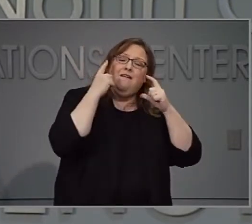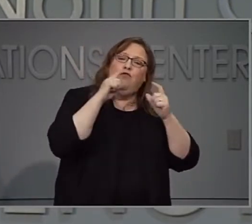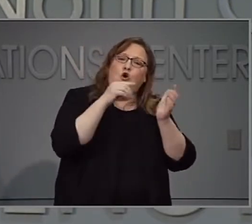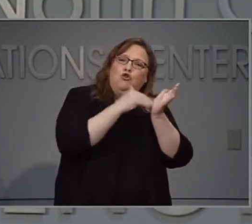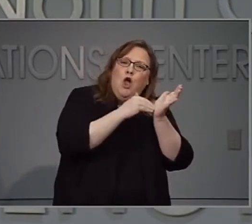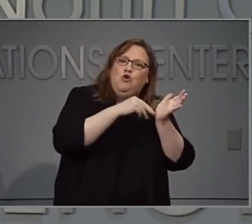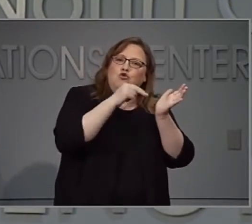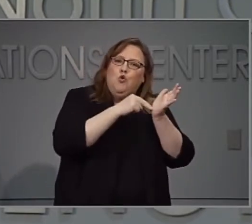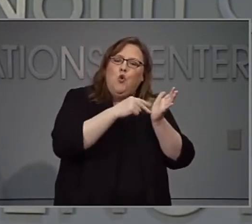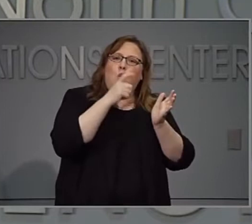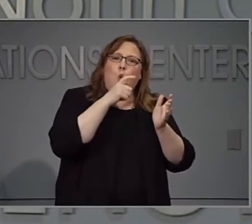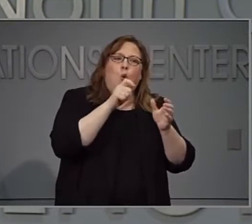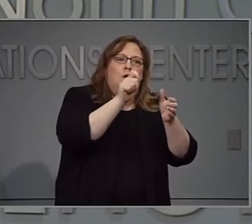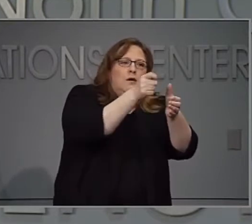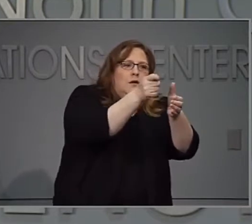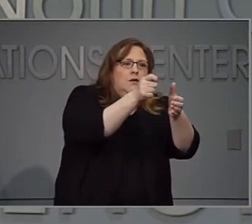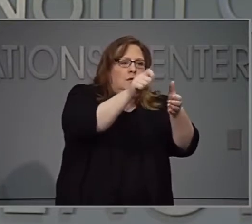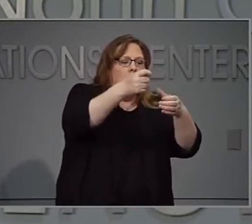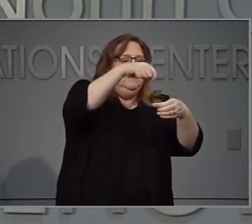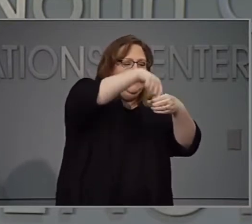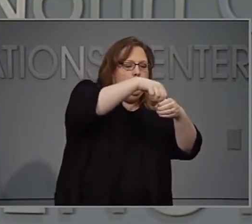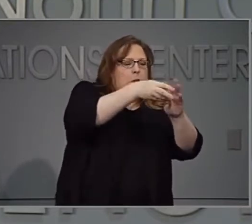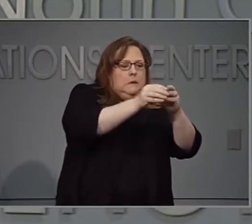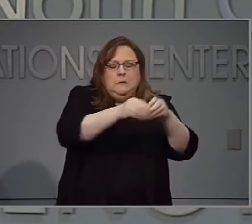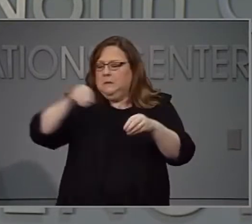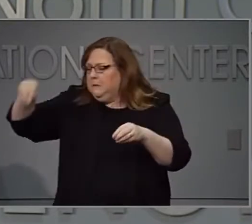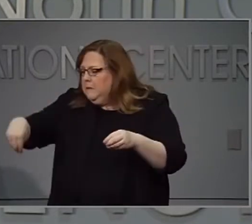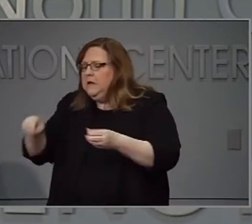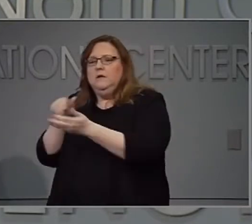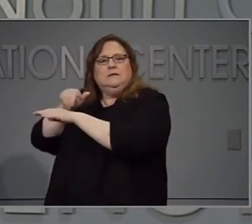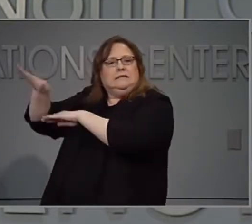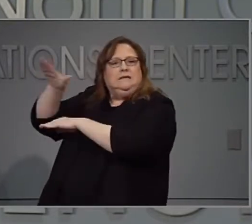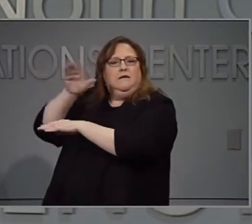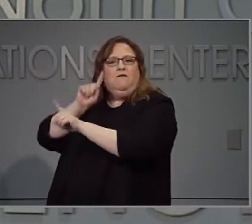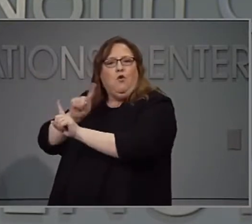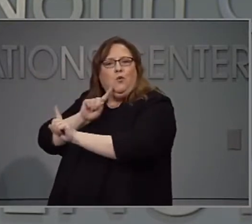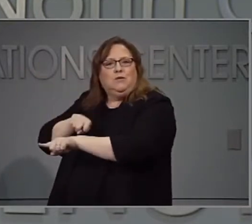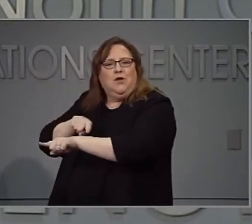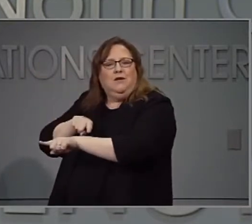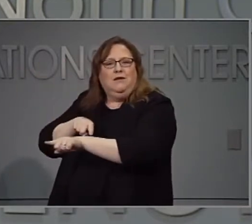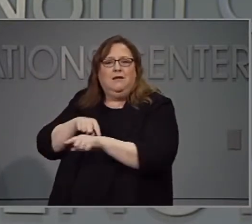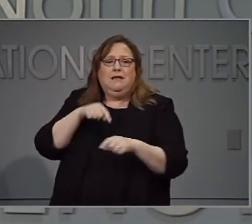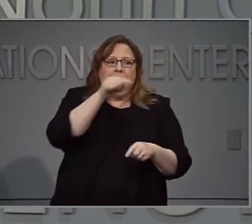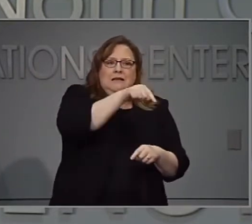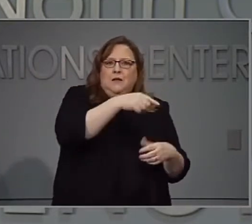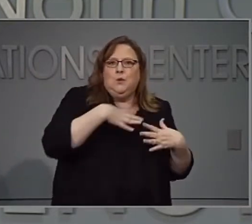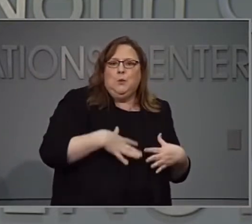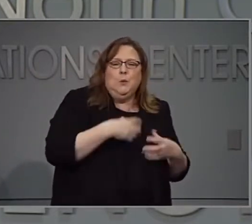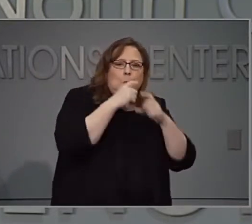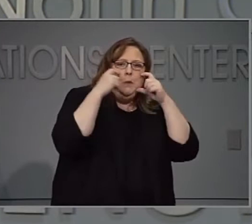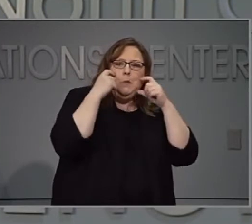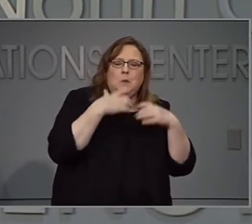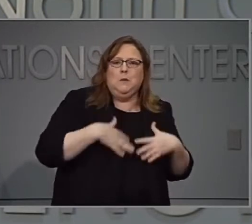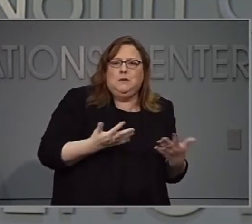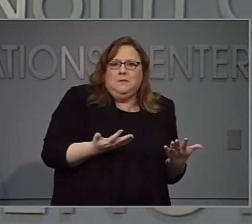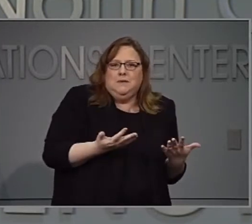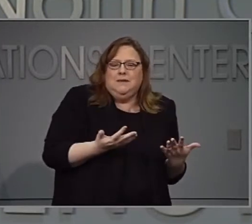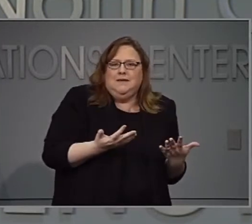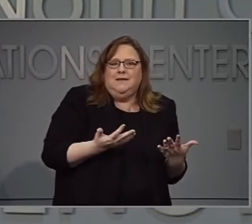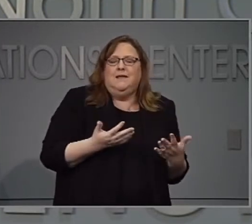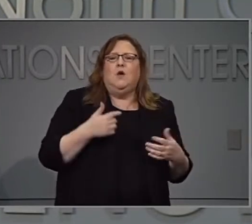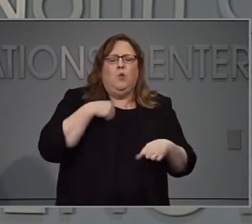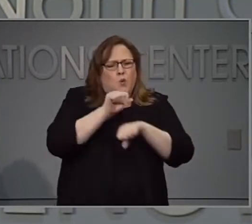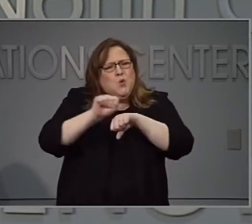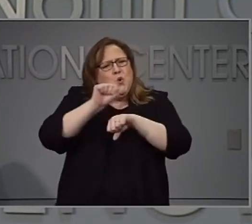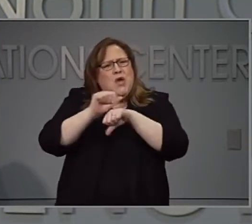the biggest bottleneck is. That's where the issues lie. We're working every day to get personal